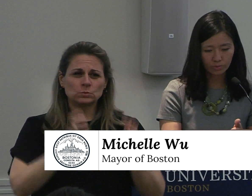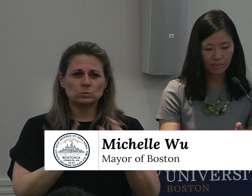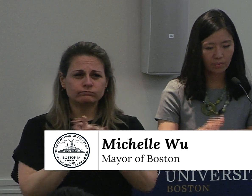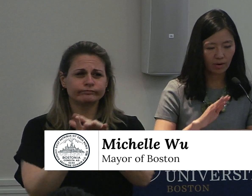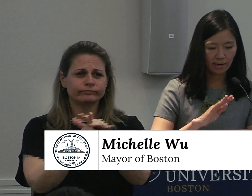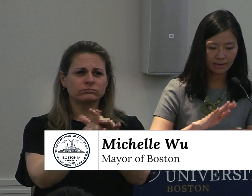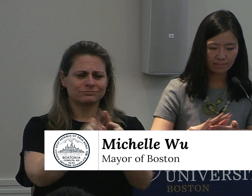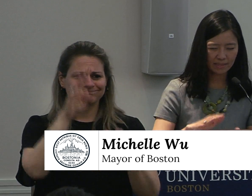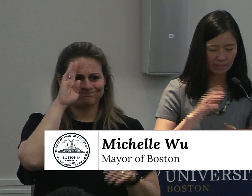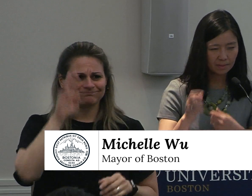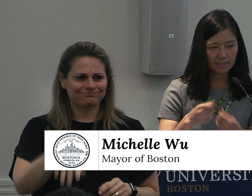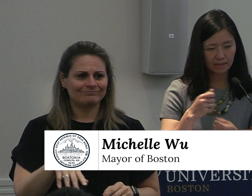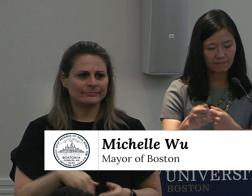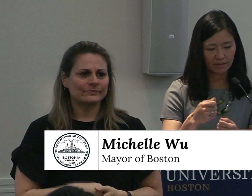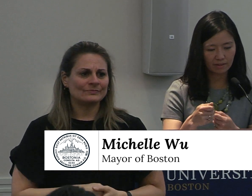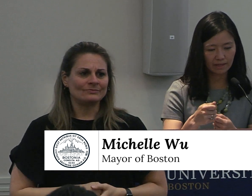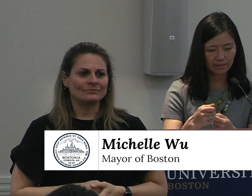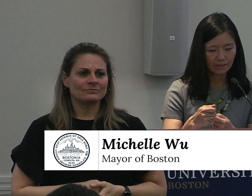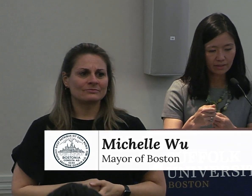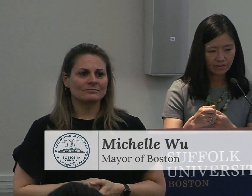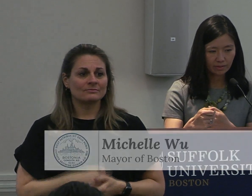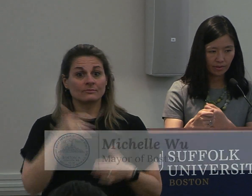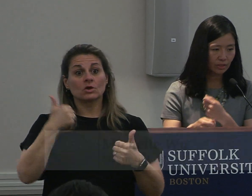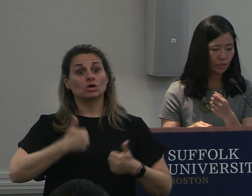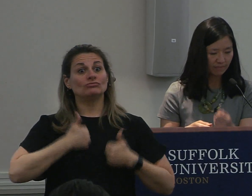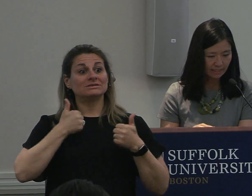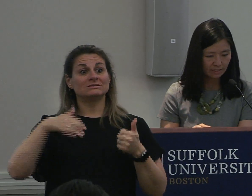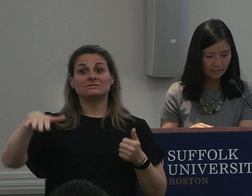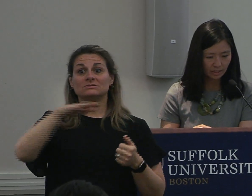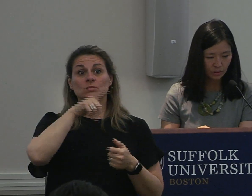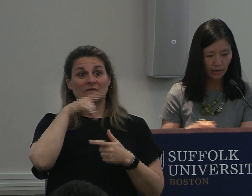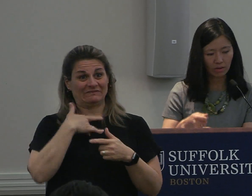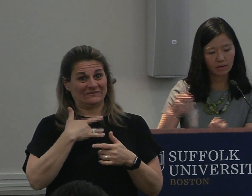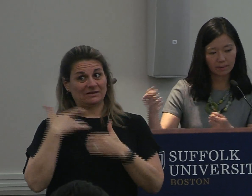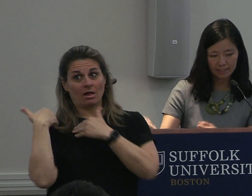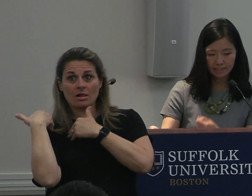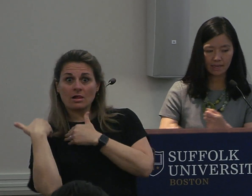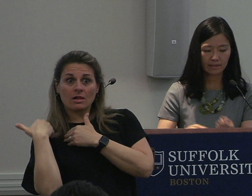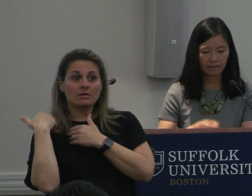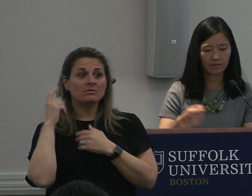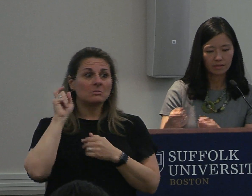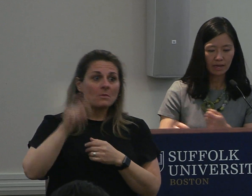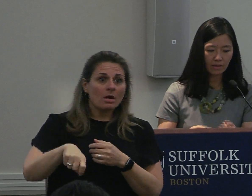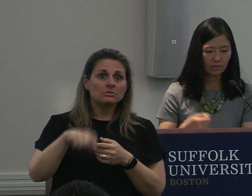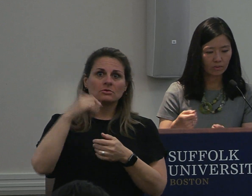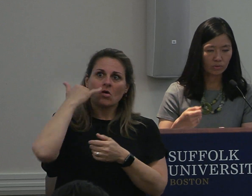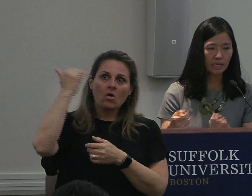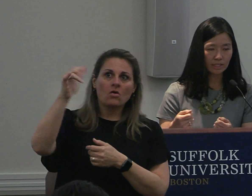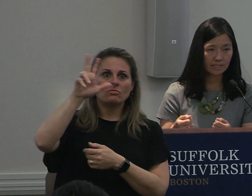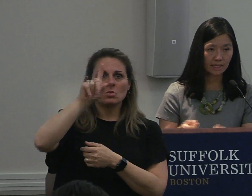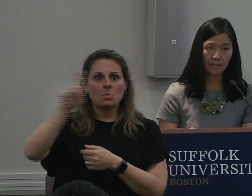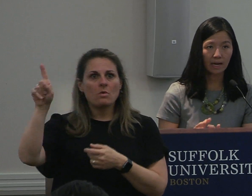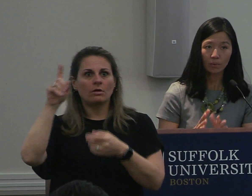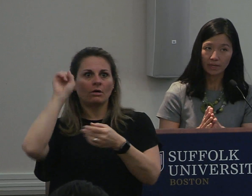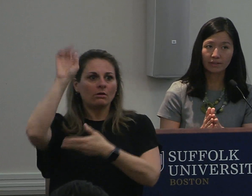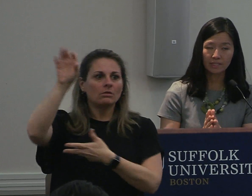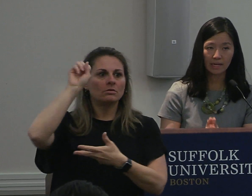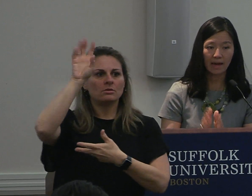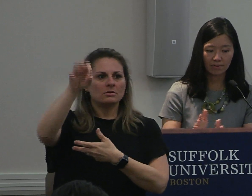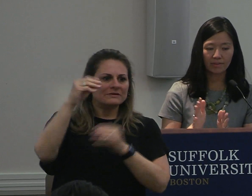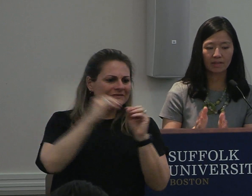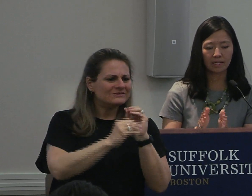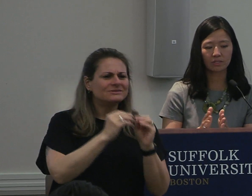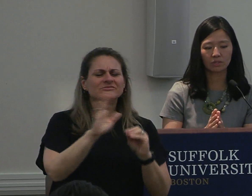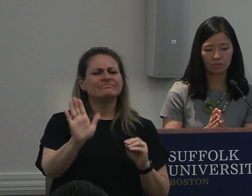only use 311, because sometimes it can feel like you're not sure if it gets into the queue, how long it might take, and who's actually seeing it. I will